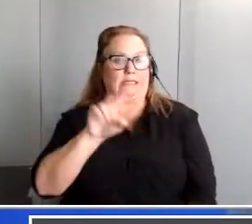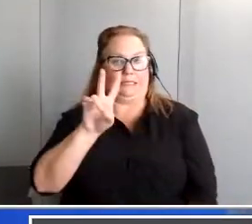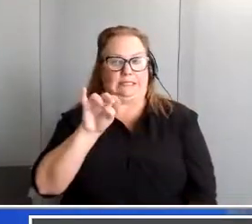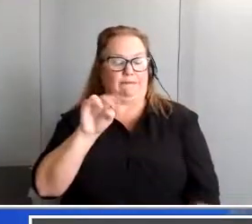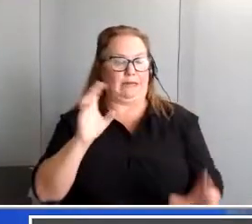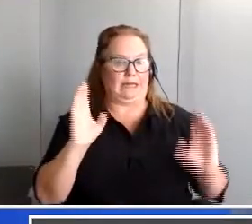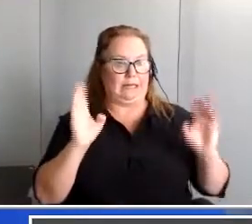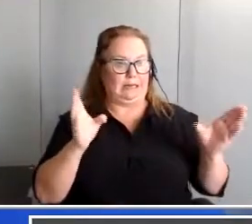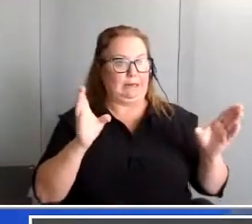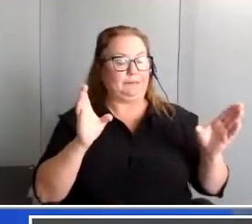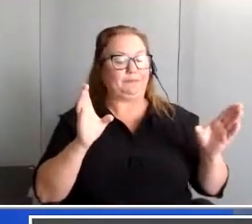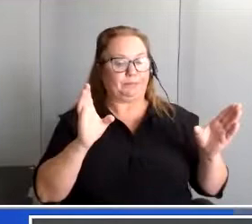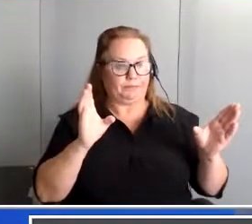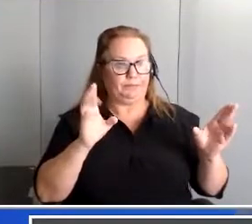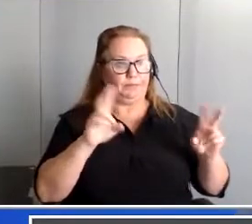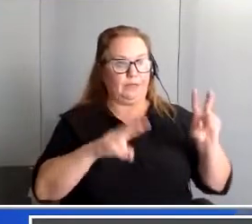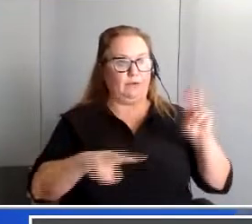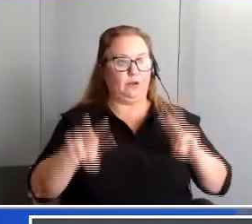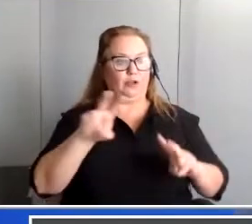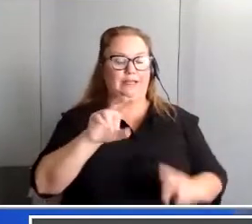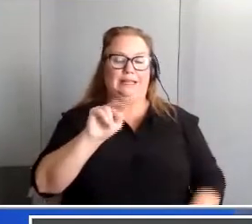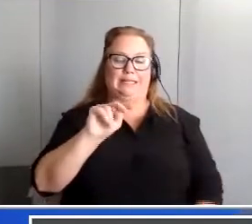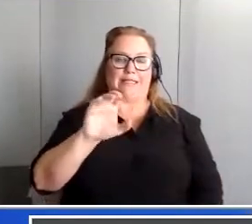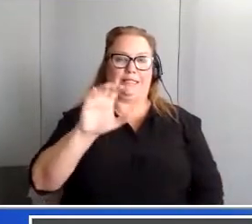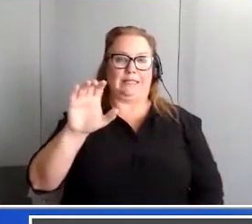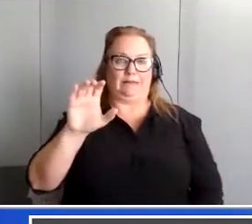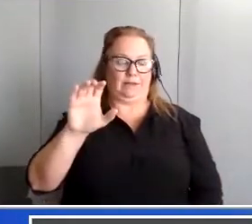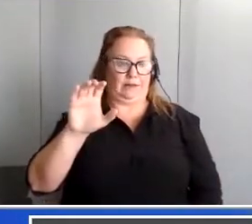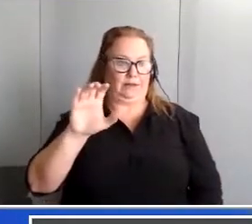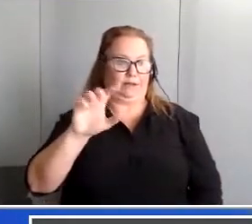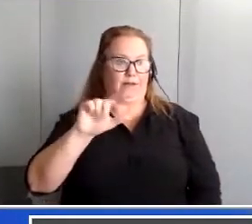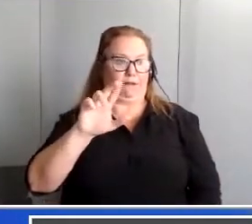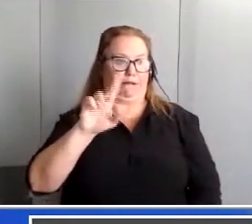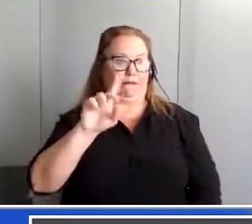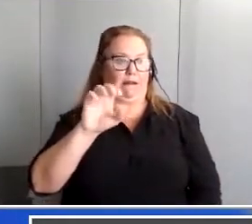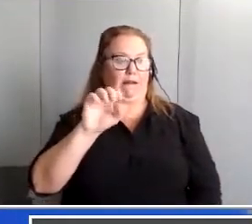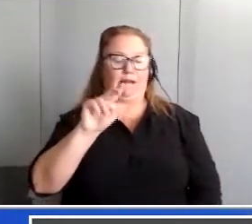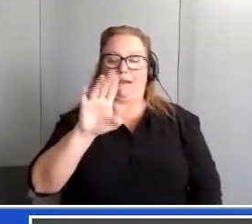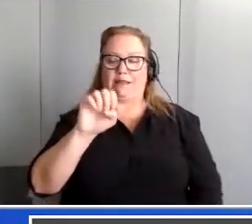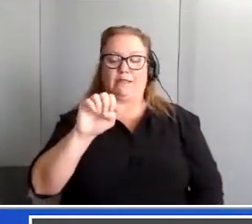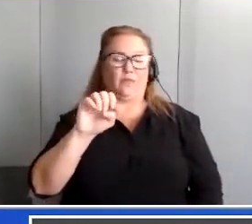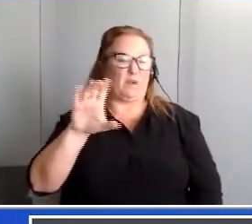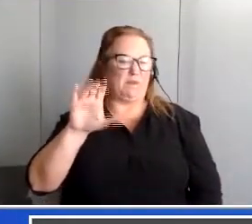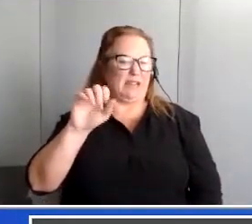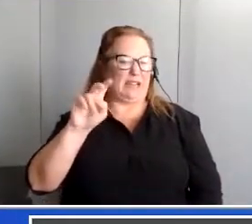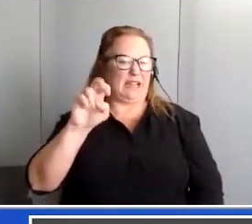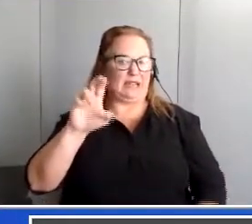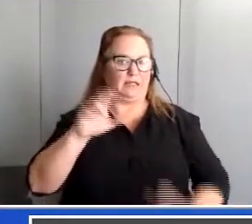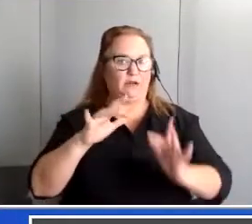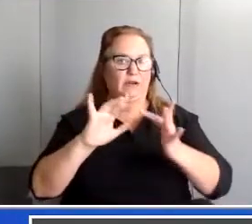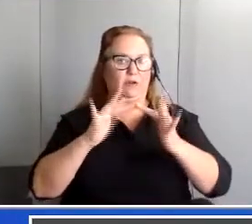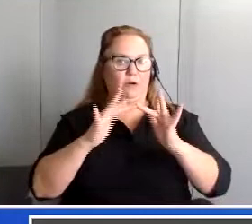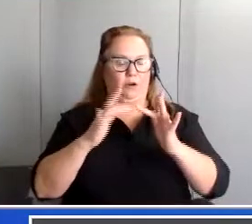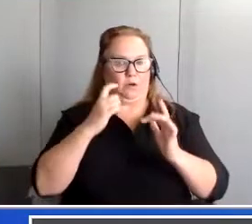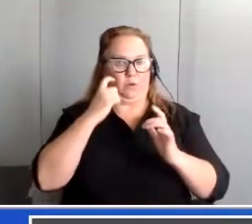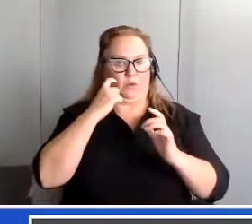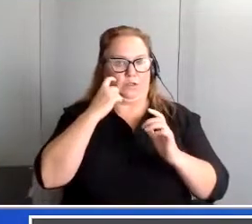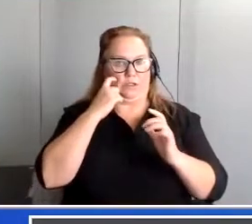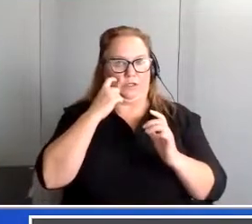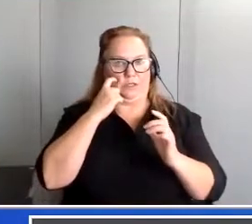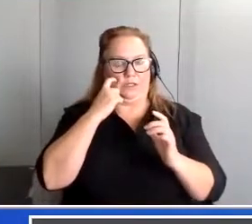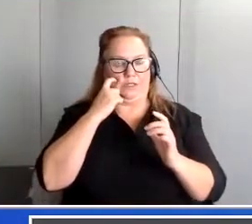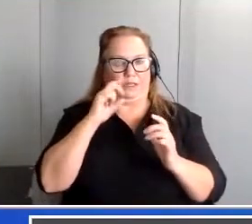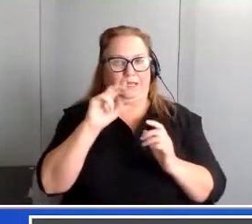look at the NCCN guidelines, the National Comprehensive Cancer Network, which I just want to put in plug, we just got the